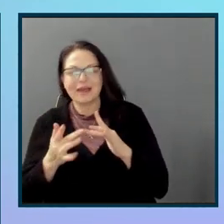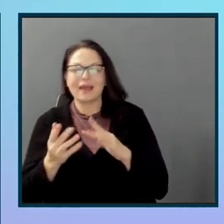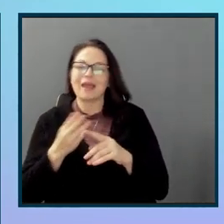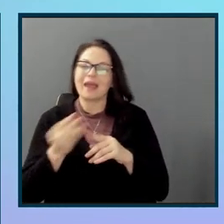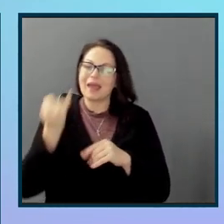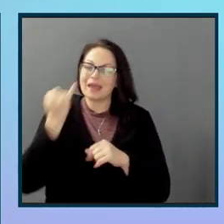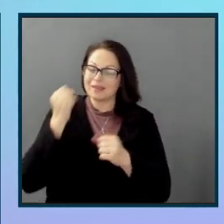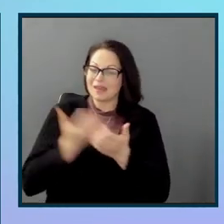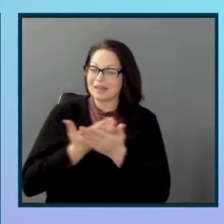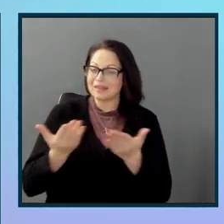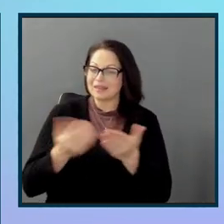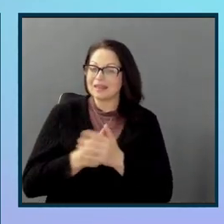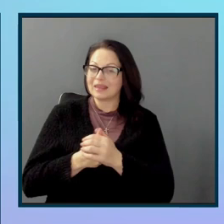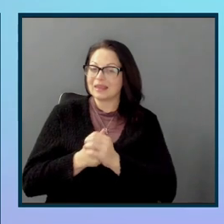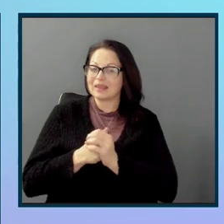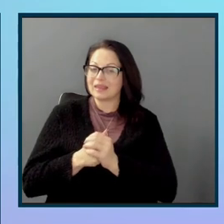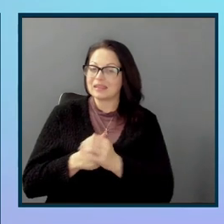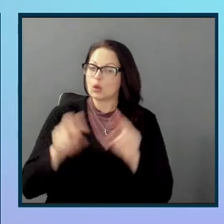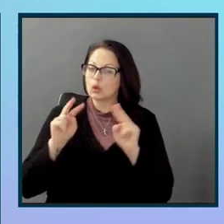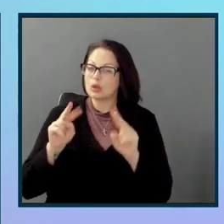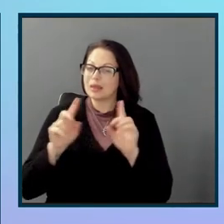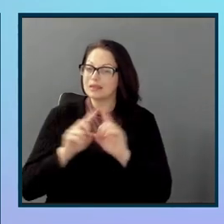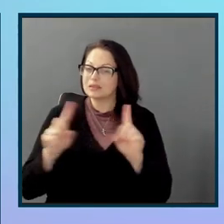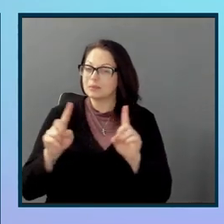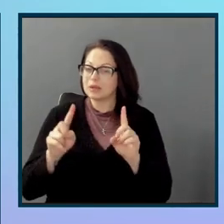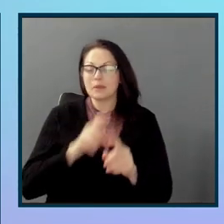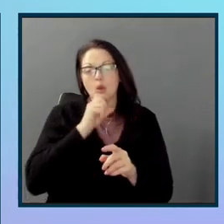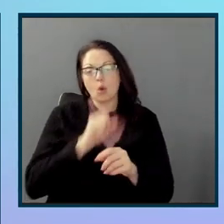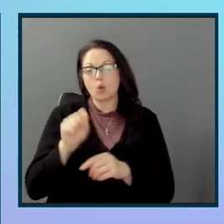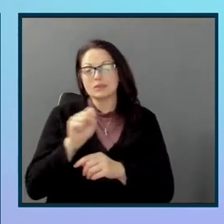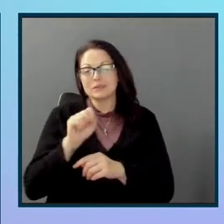anything, looking at the difference between the old Space Jam, which is